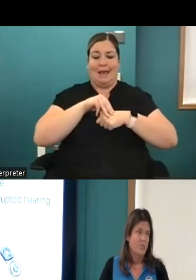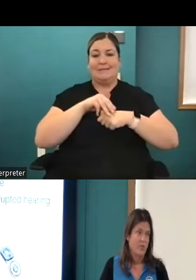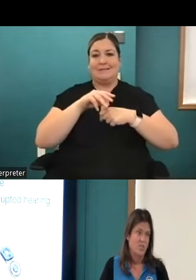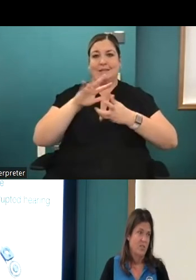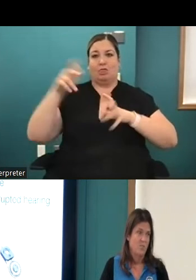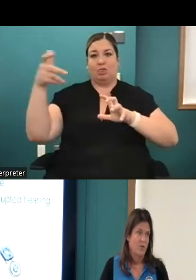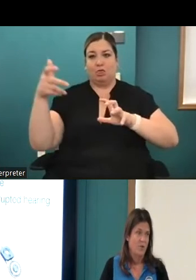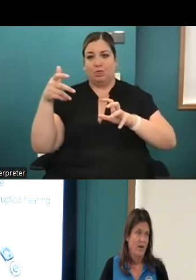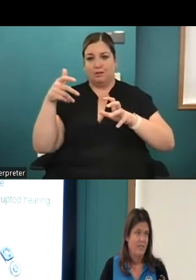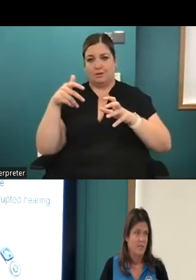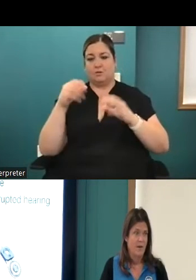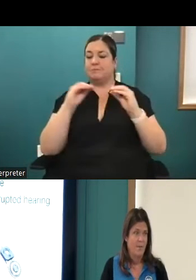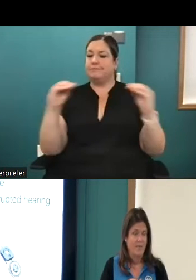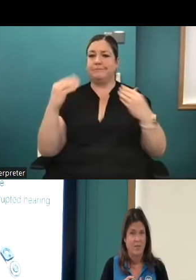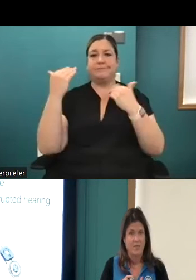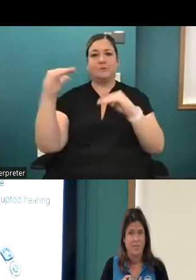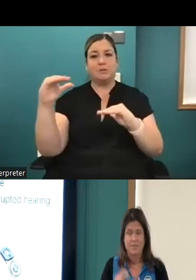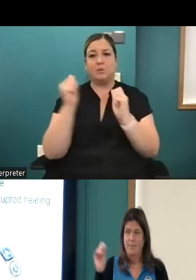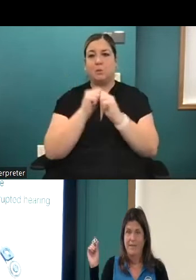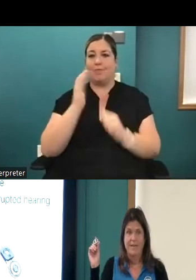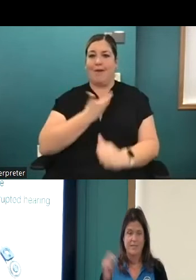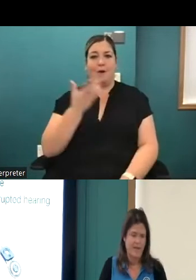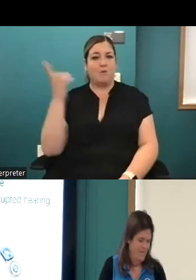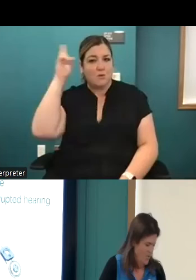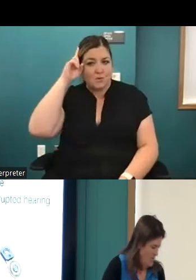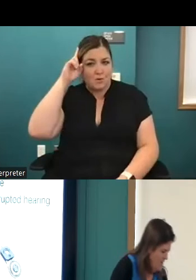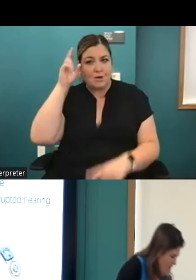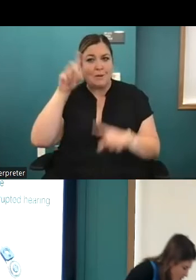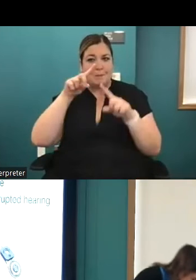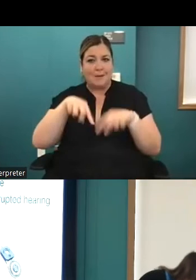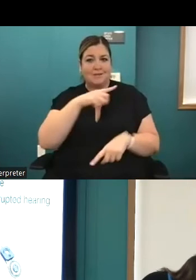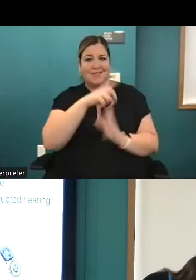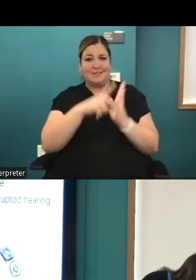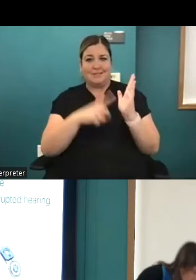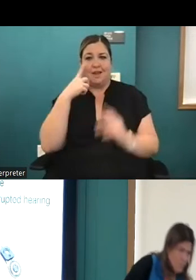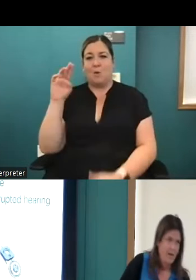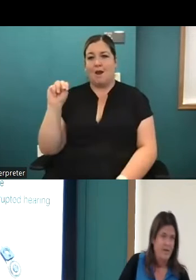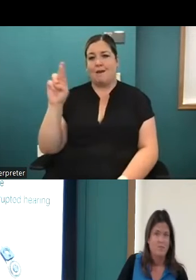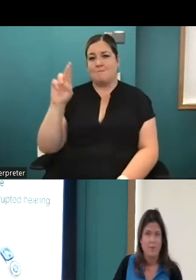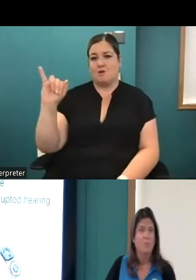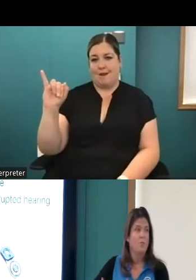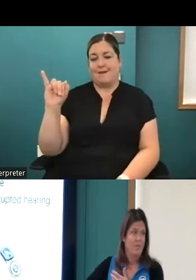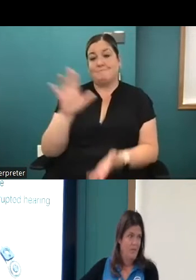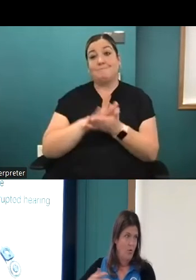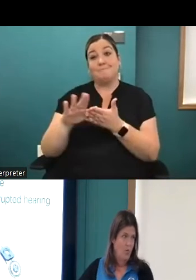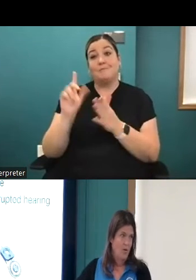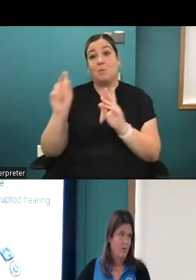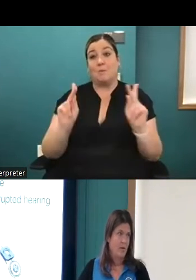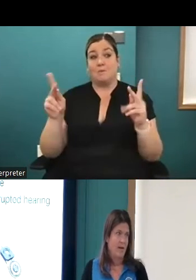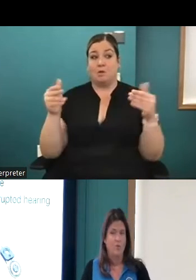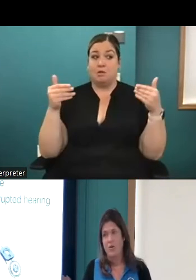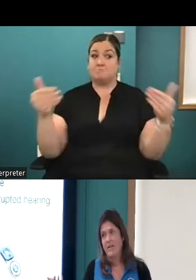no restrictions with our device based on this magnetic design. So super nice for people moving